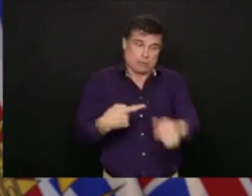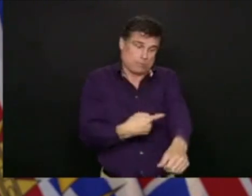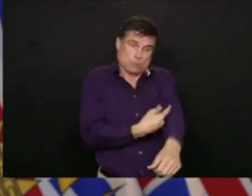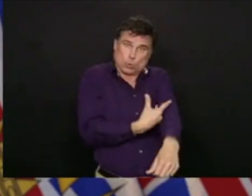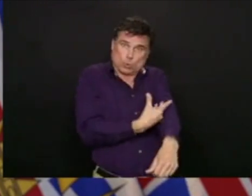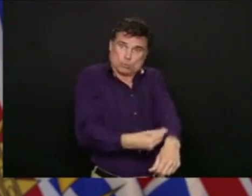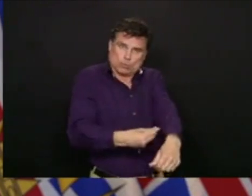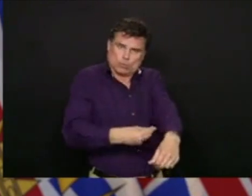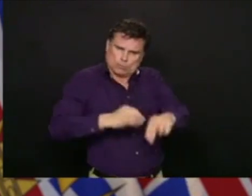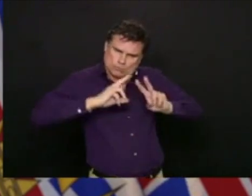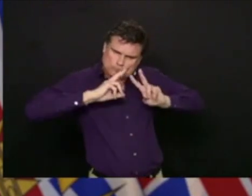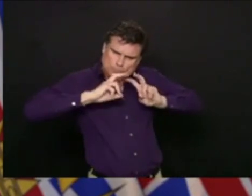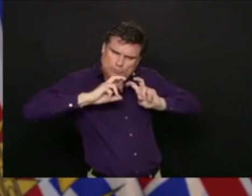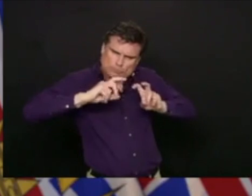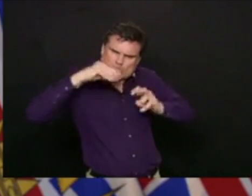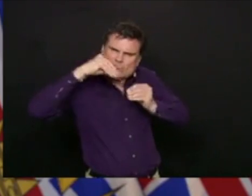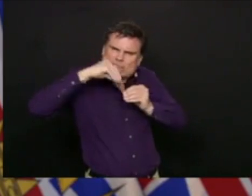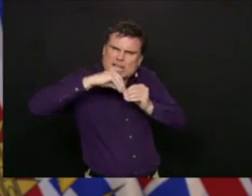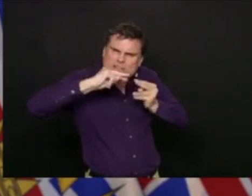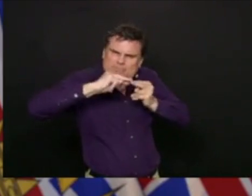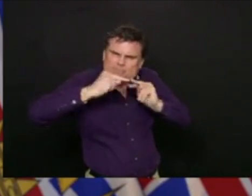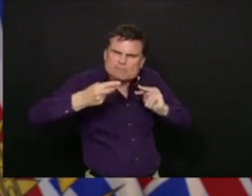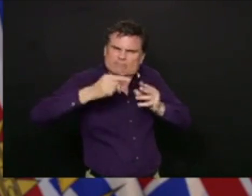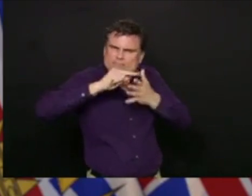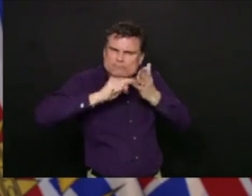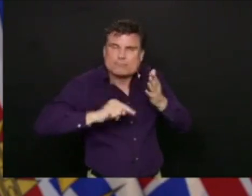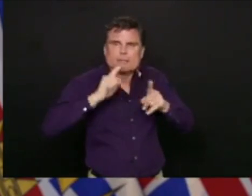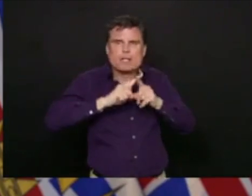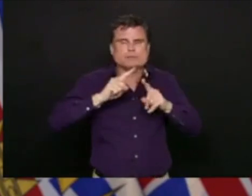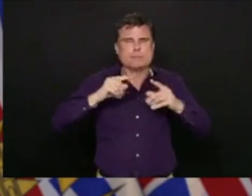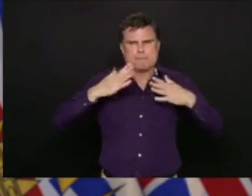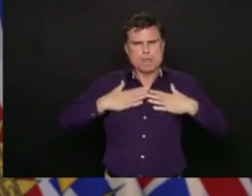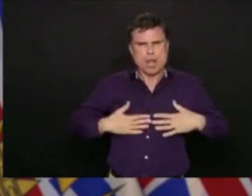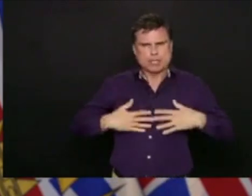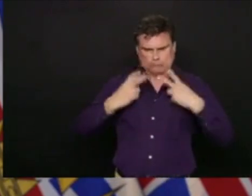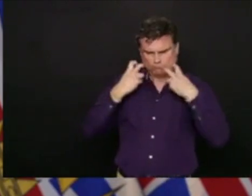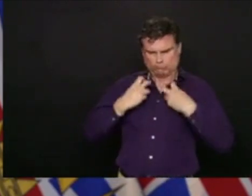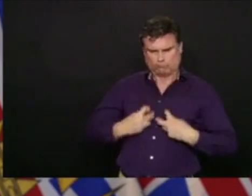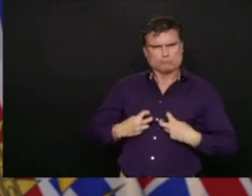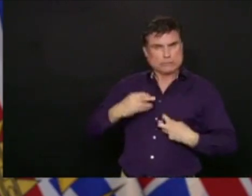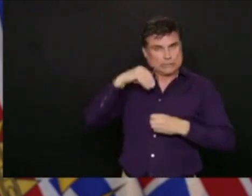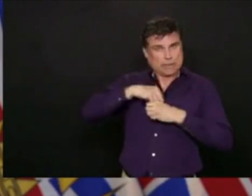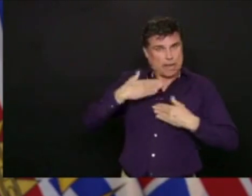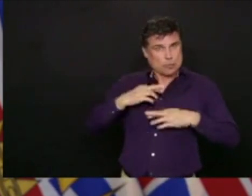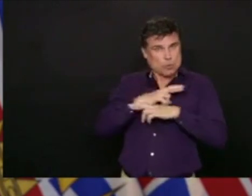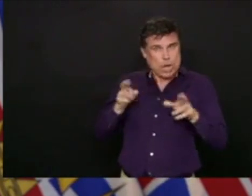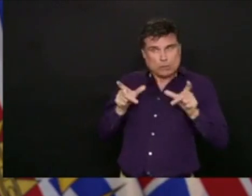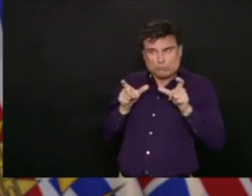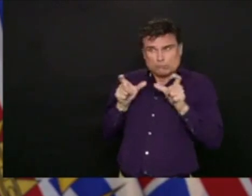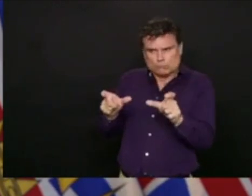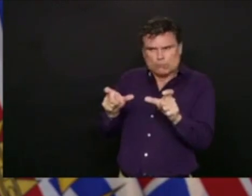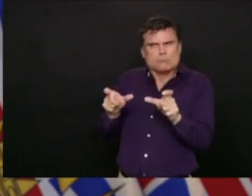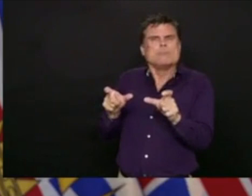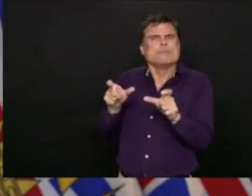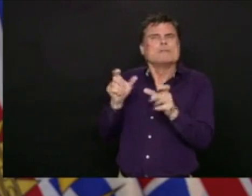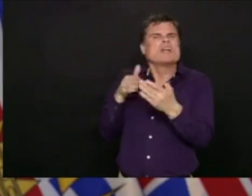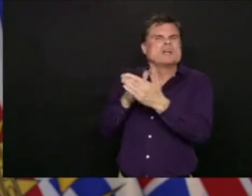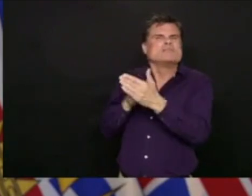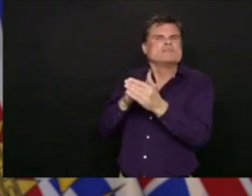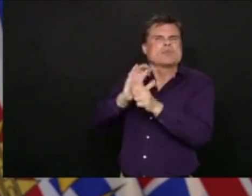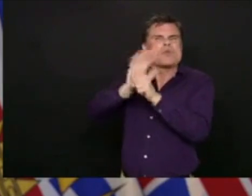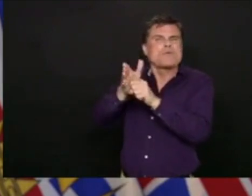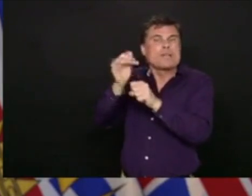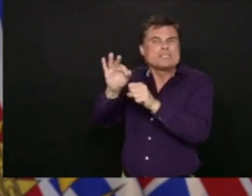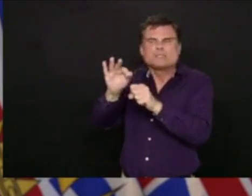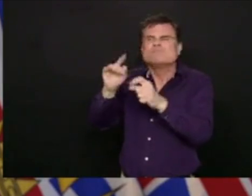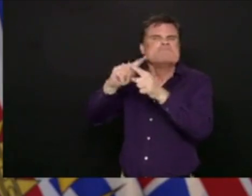antibodies in your blood to have full protection. And some people who maybe had a mild illness, they don't develop enough antibody to have